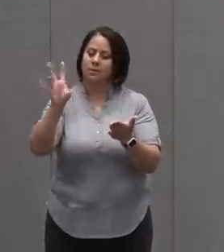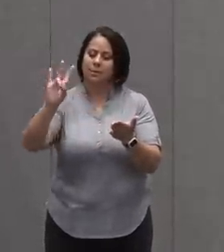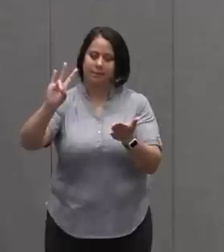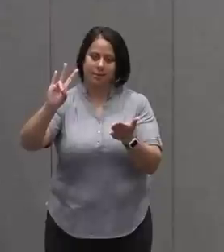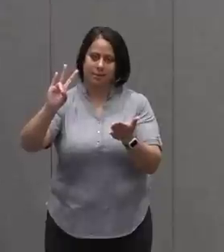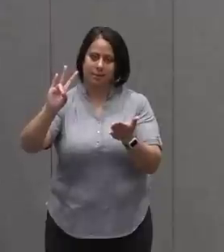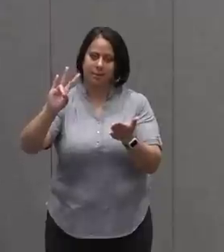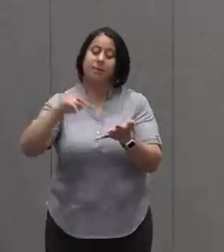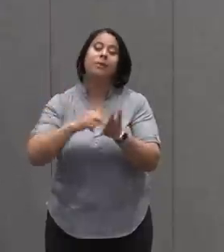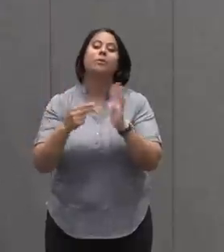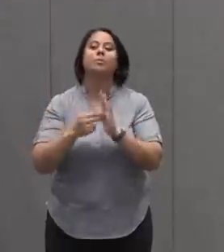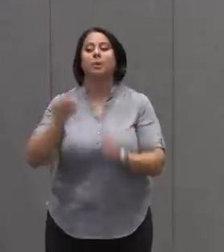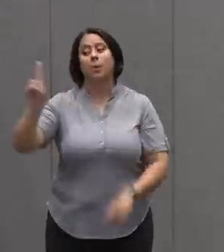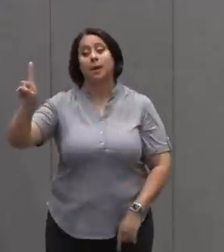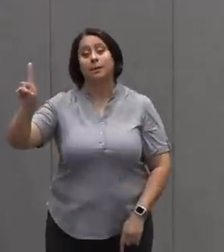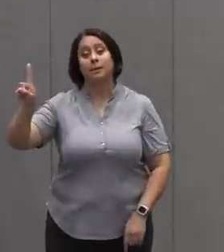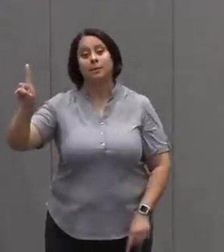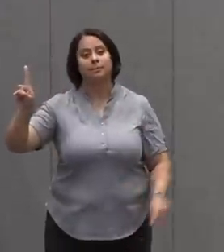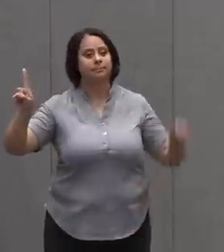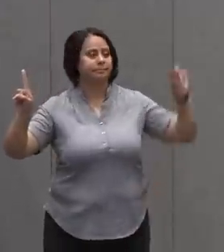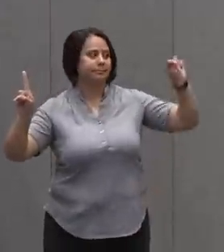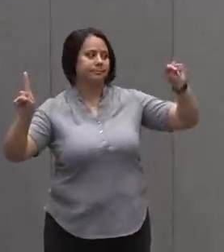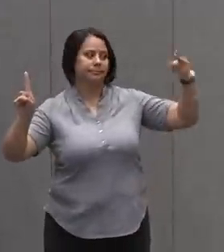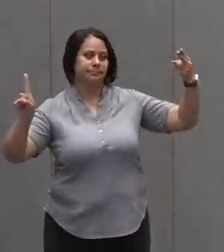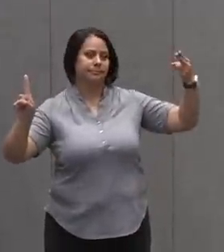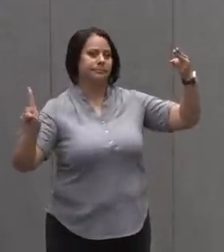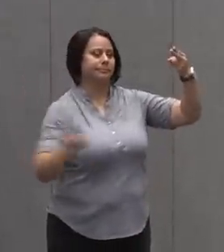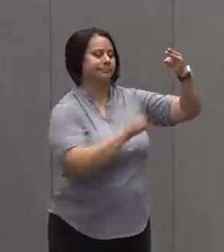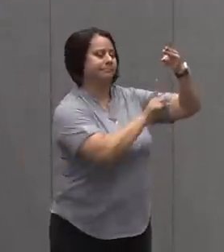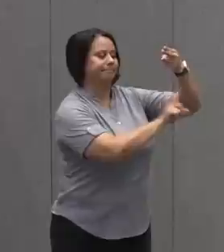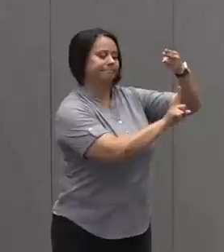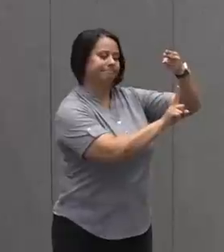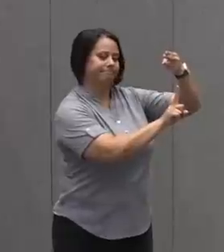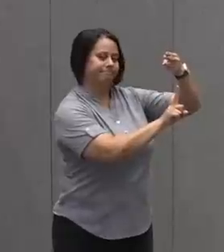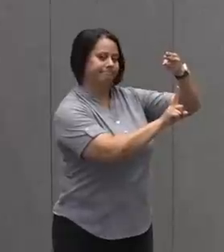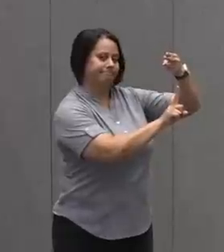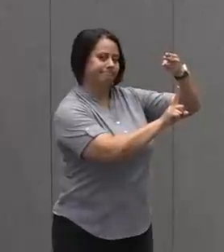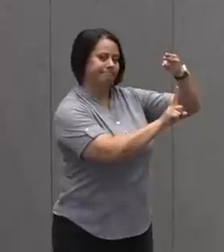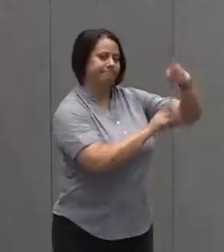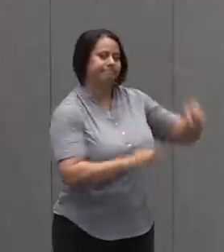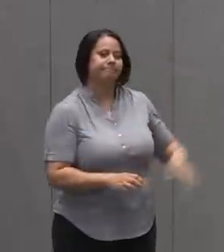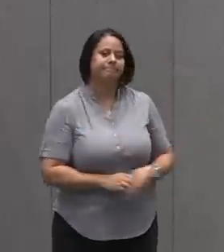1,367. So we would need to put our one in that thousands digit.